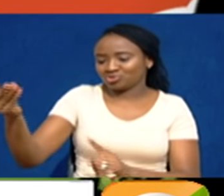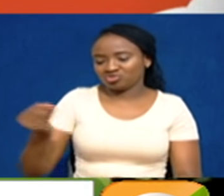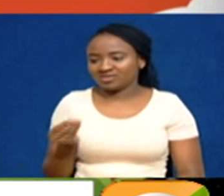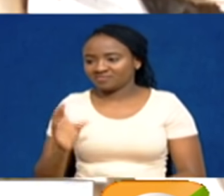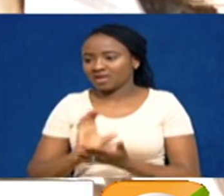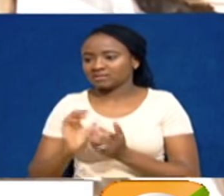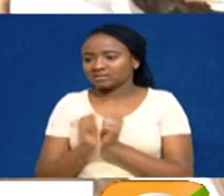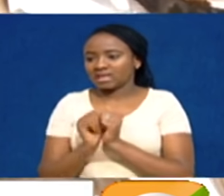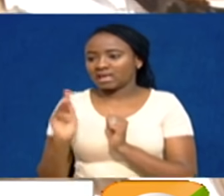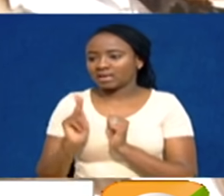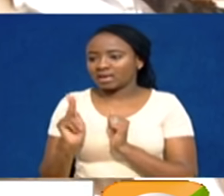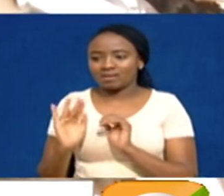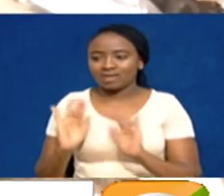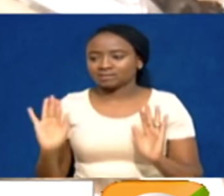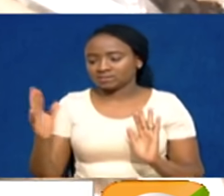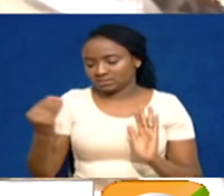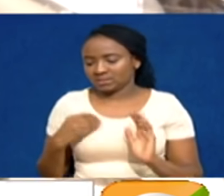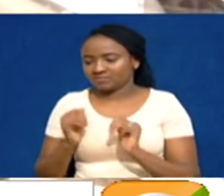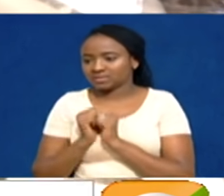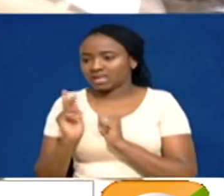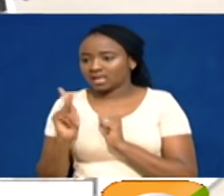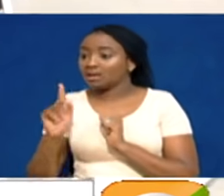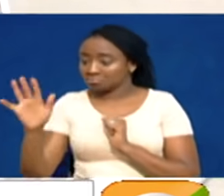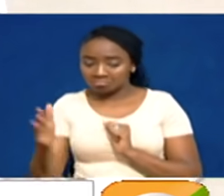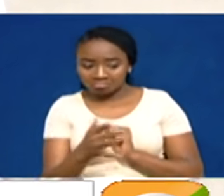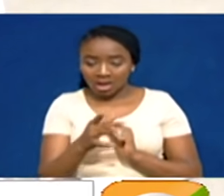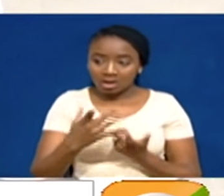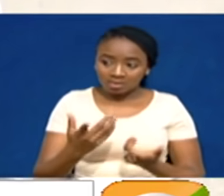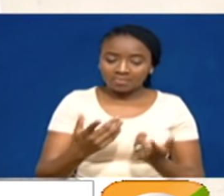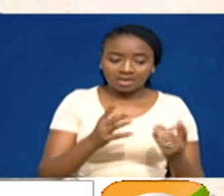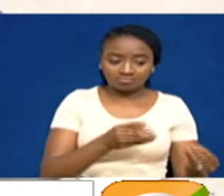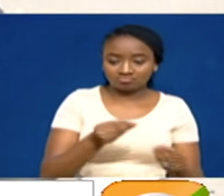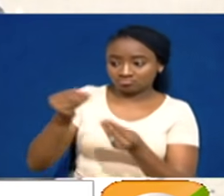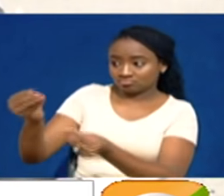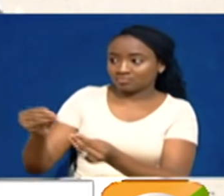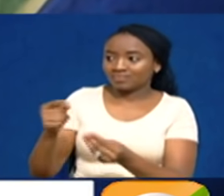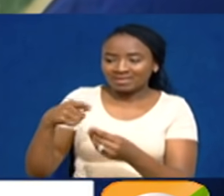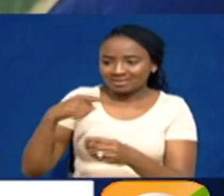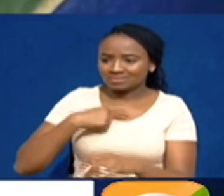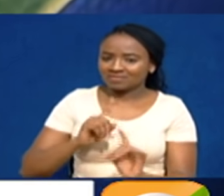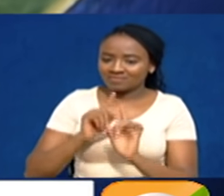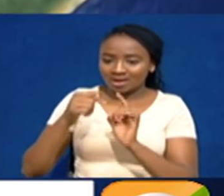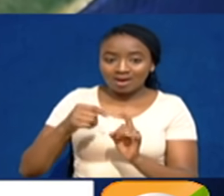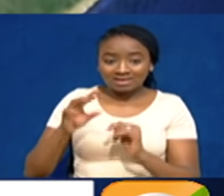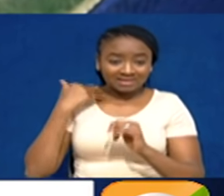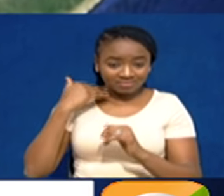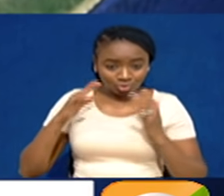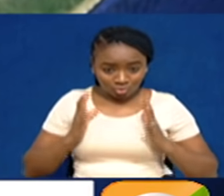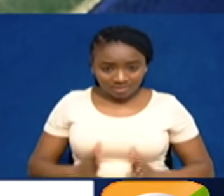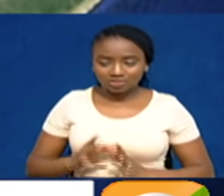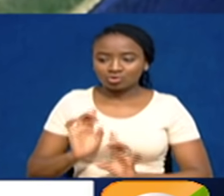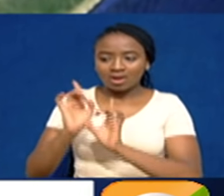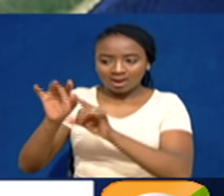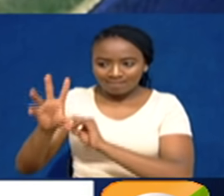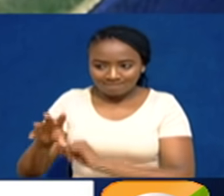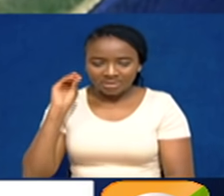shillings cash out. Once the motorbike is delivered, the robbers disable the trackers and transport the